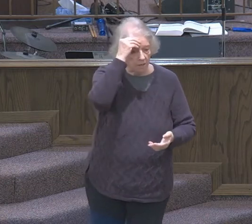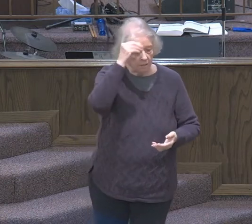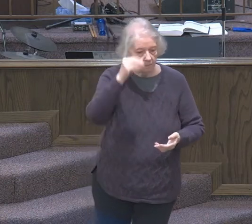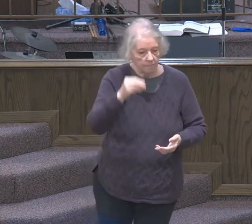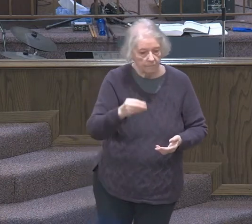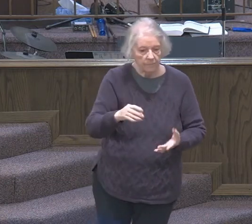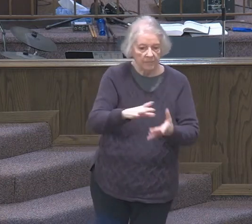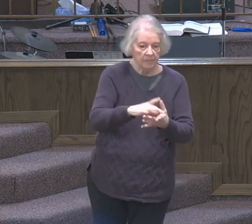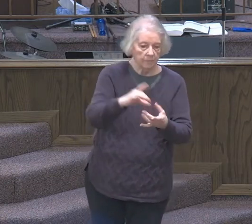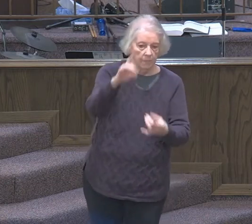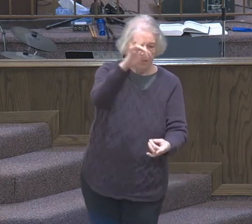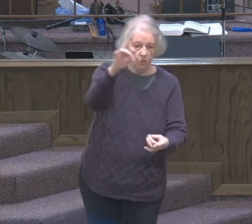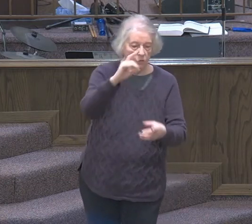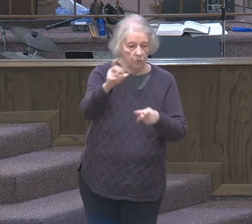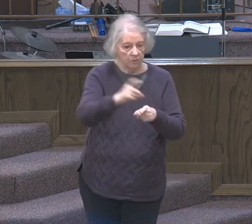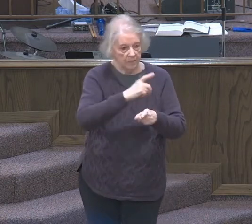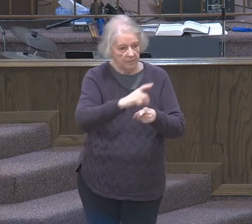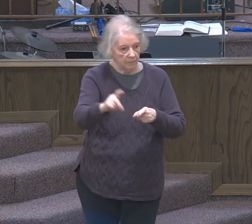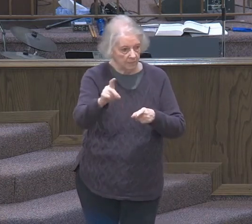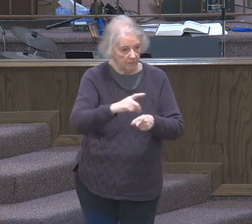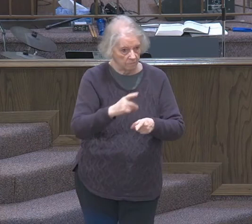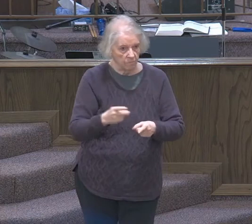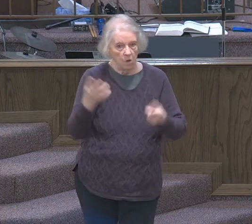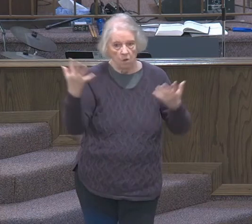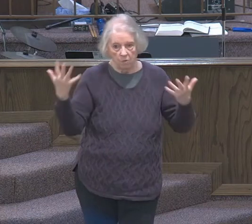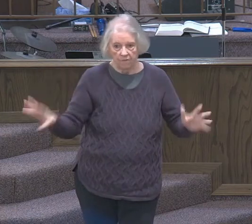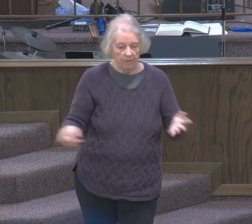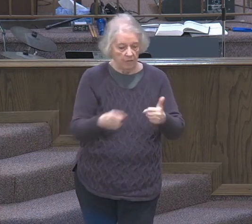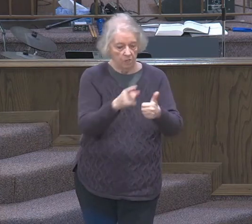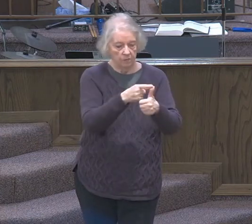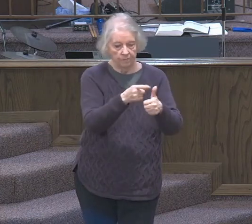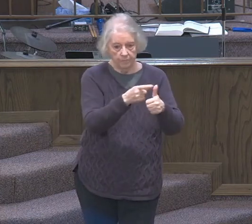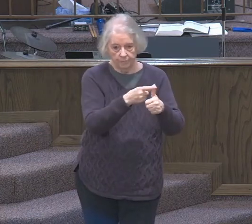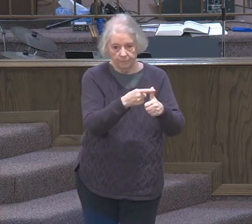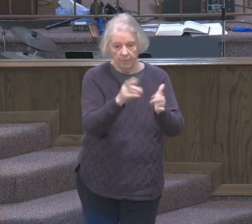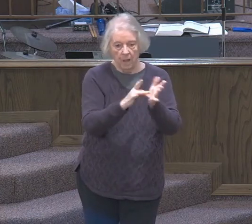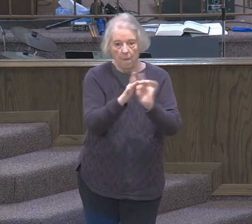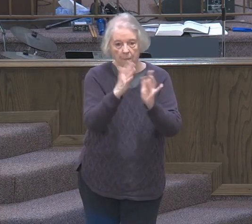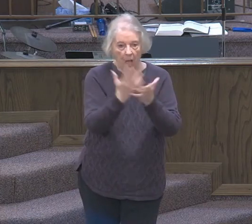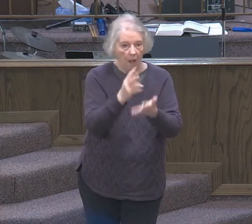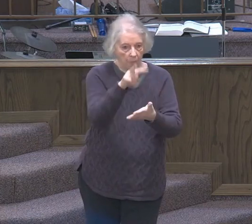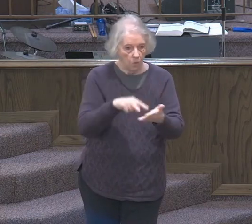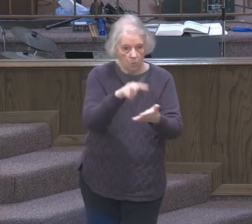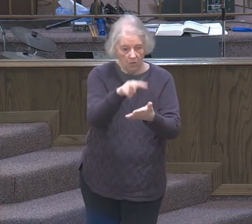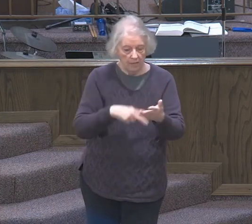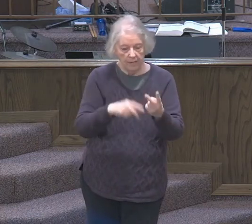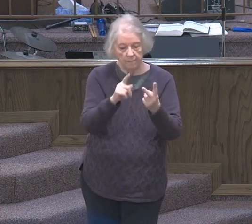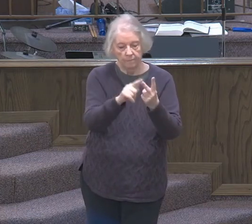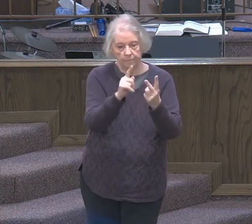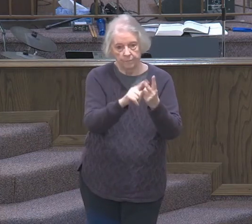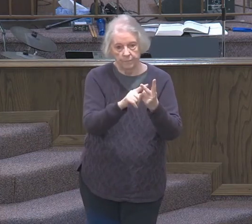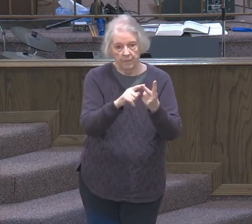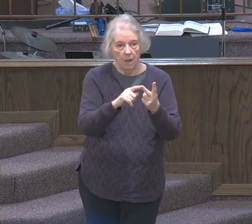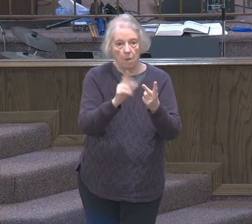the spiritual discipline of Bible intake. We looked at the spiritual discipline of prayer. The next step in